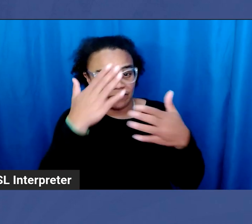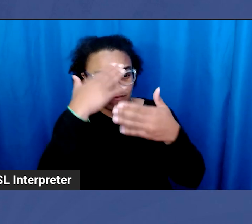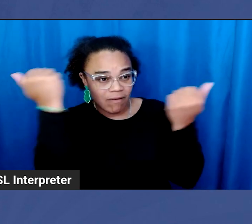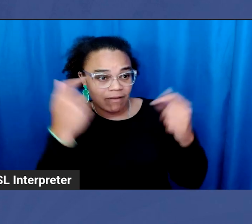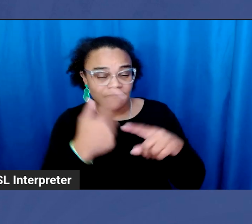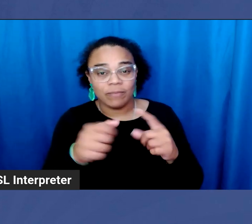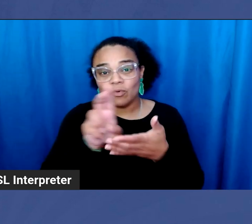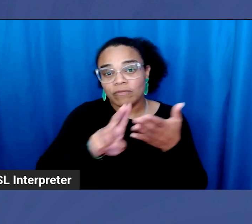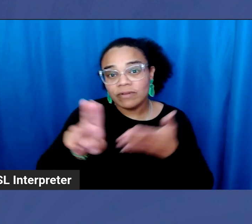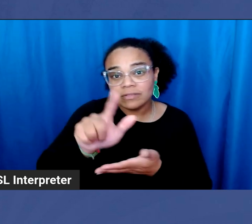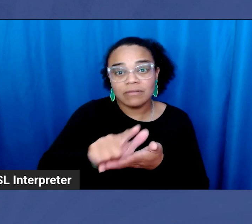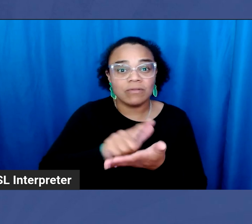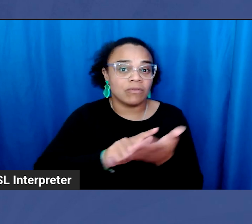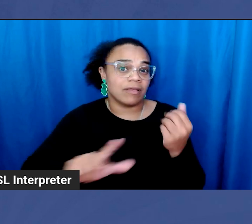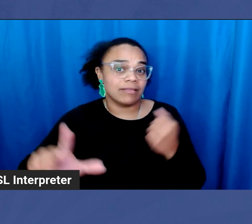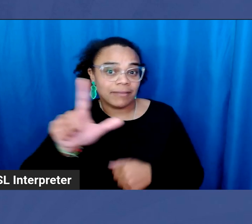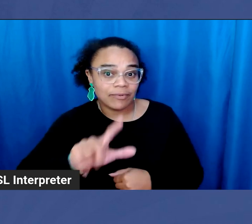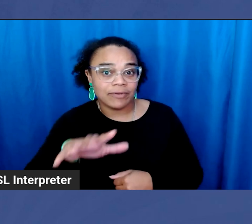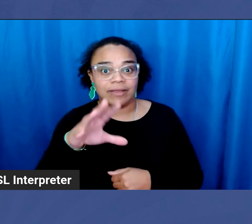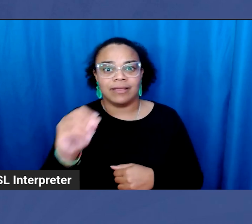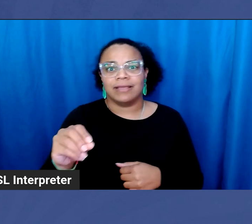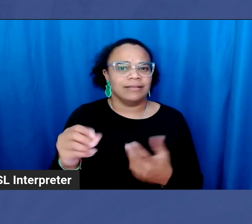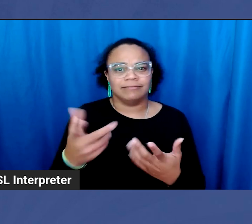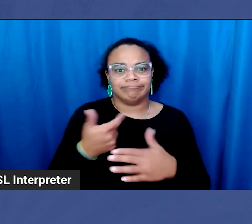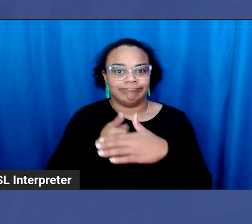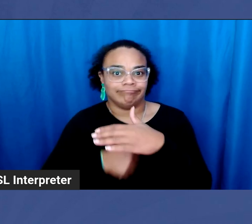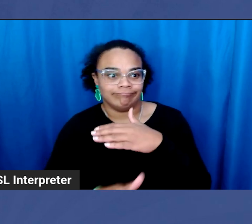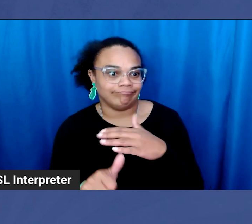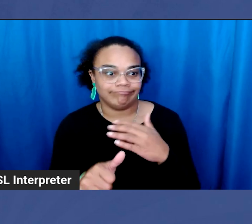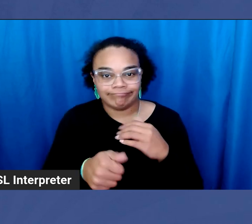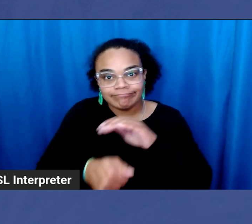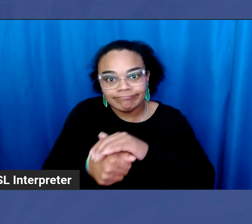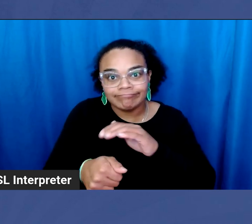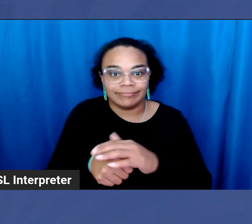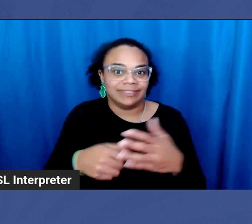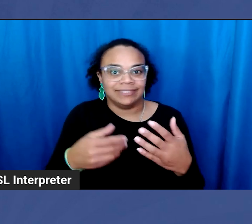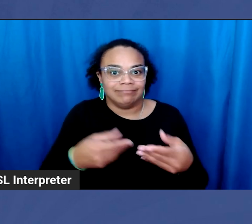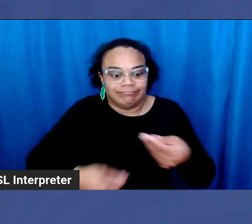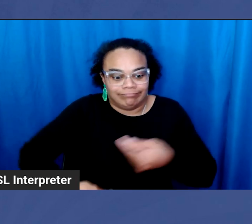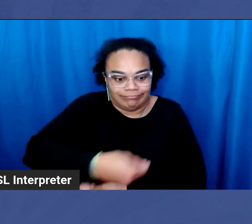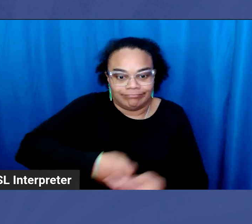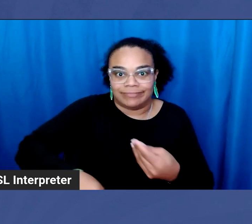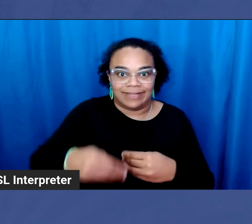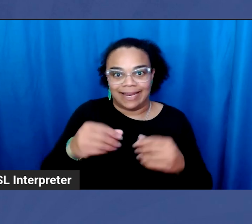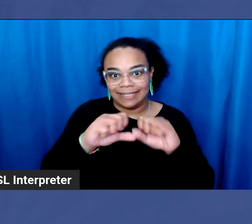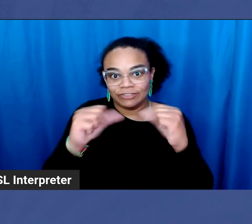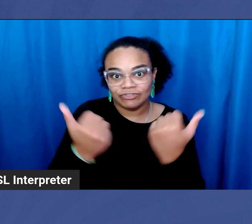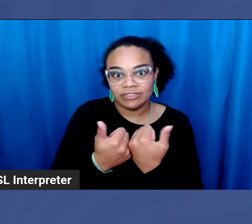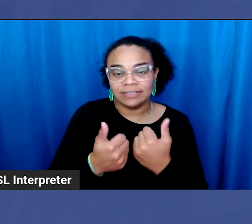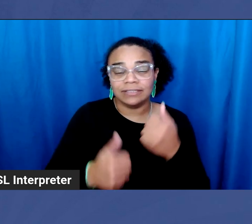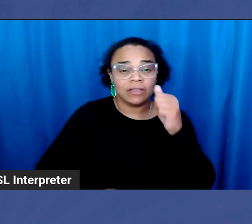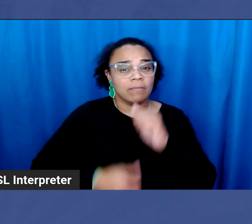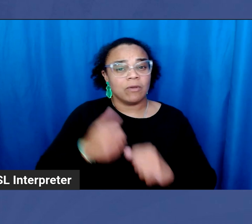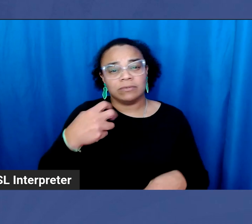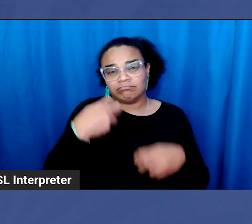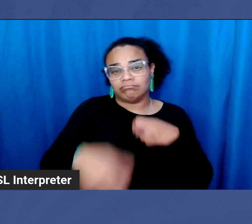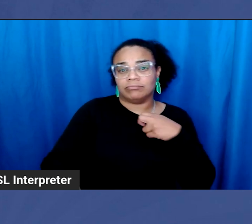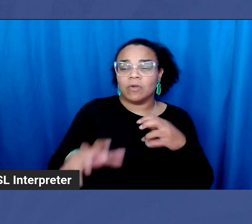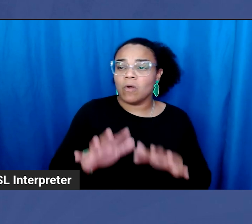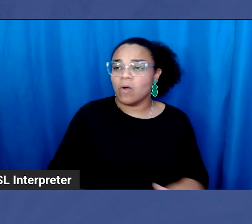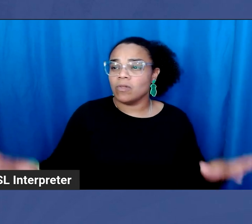universities, law libraries, even black market agencies, the most hardcore around the world, silenced in